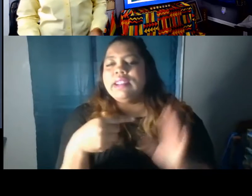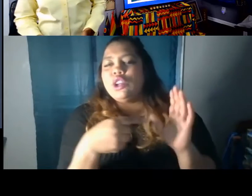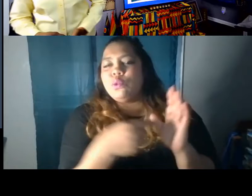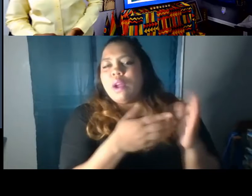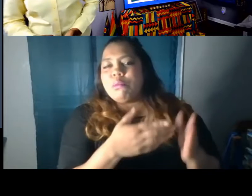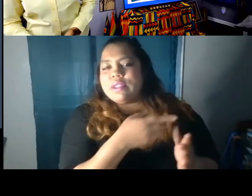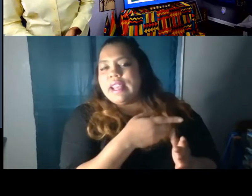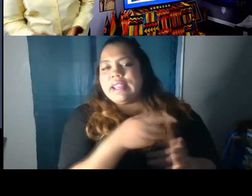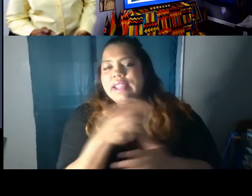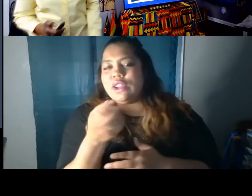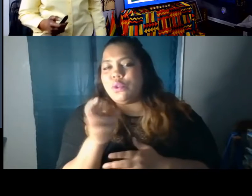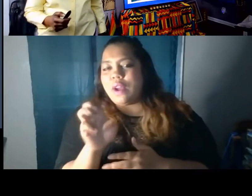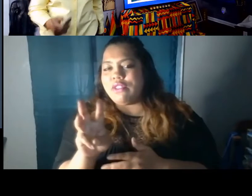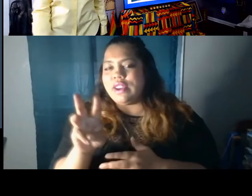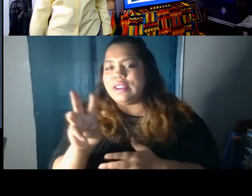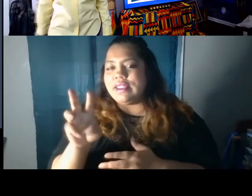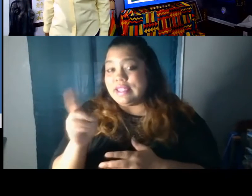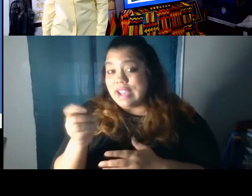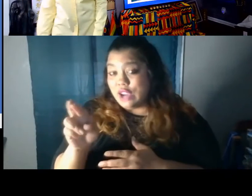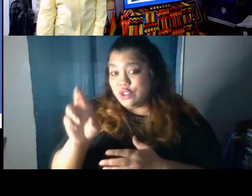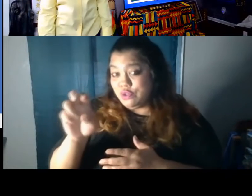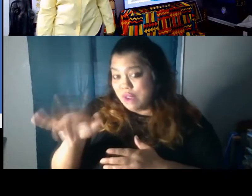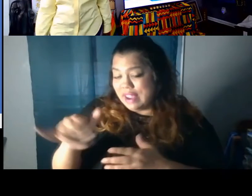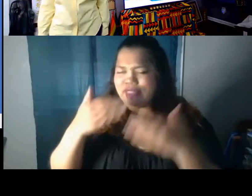your service.